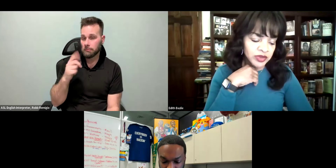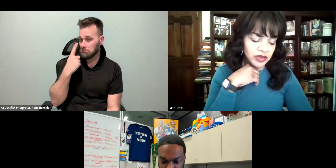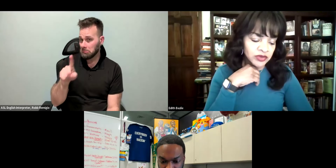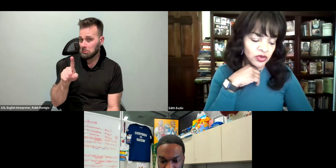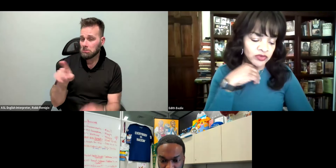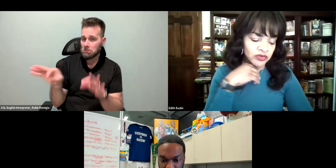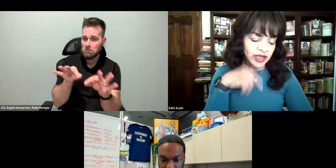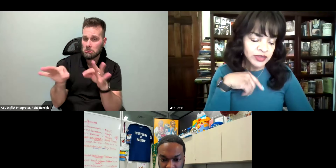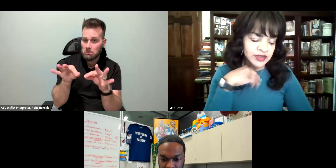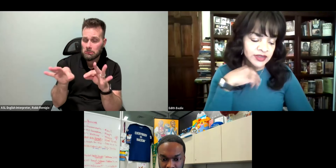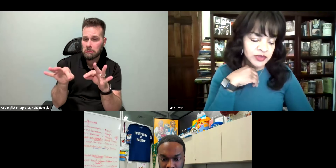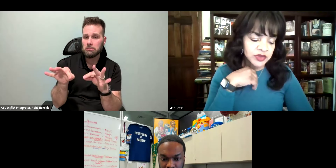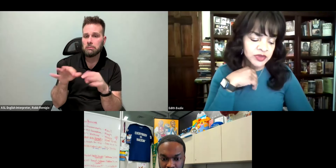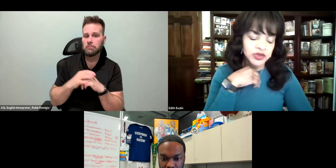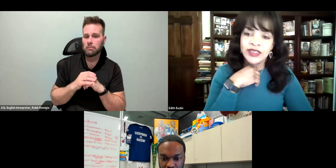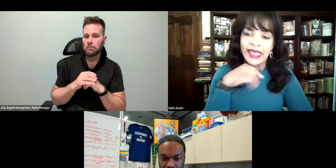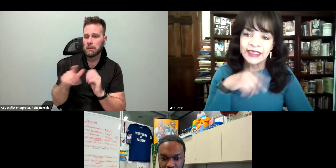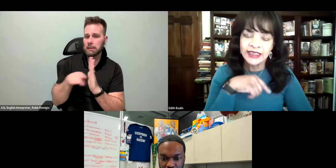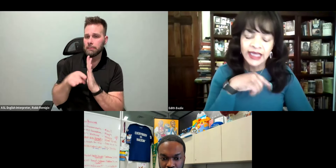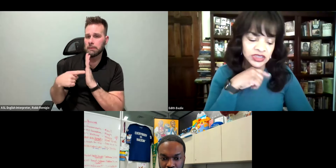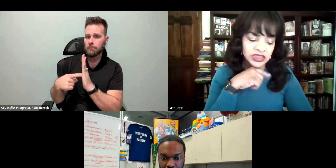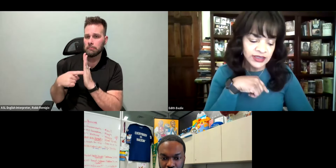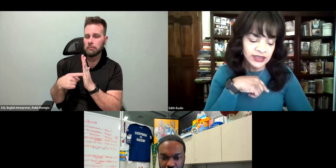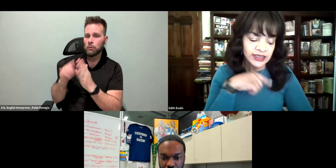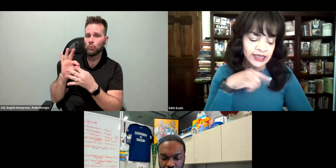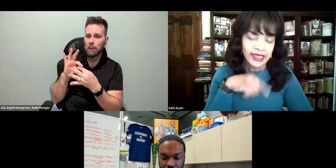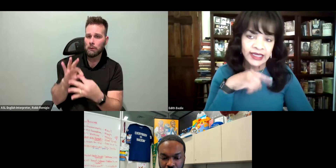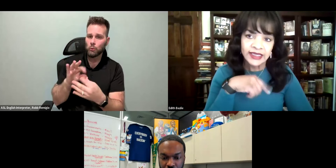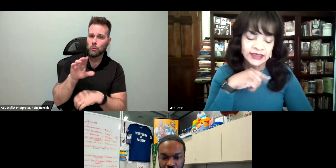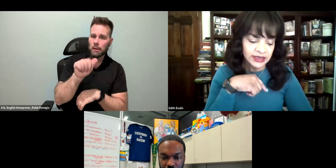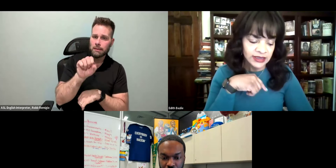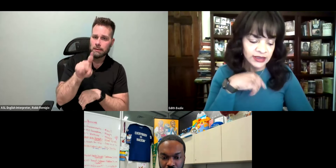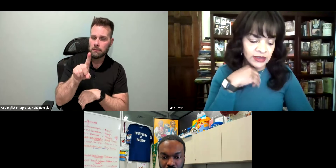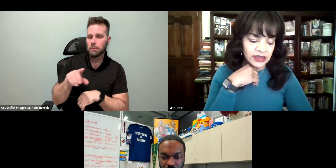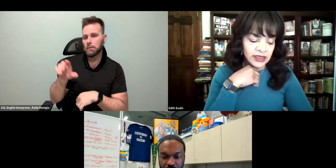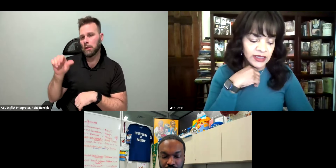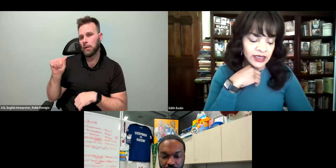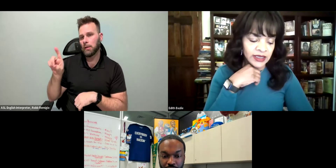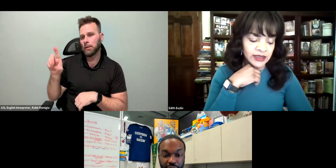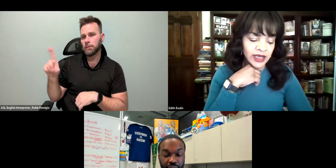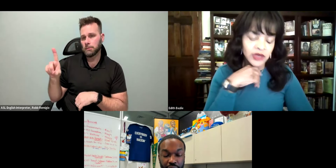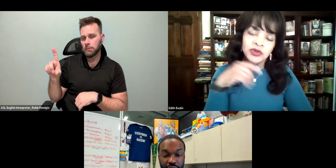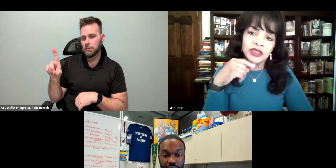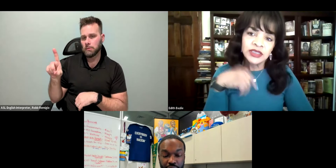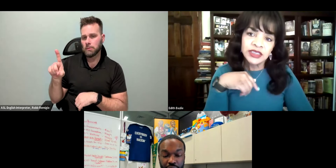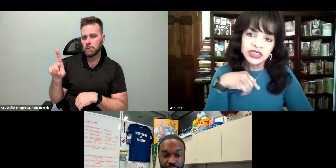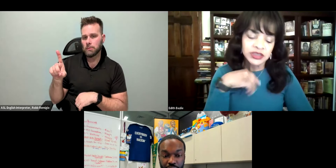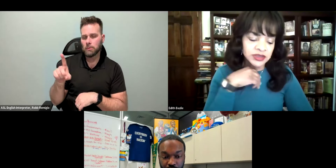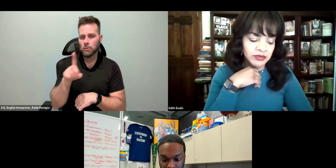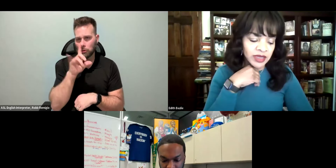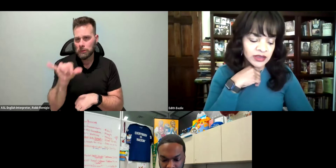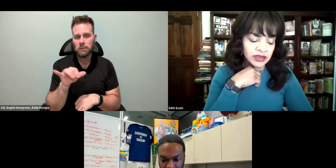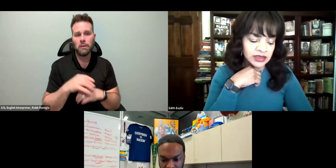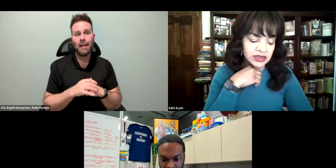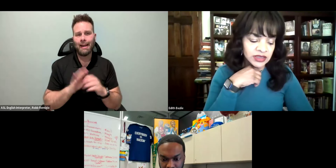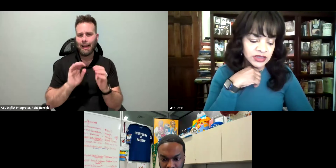a little bit about the overlapping symptoms between ADHD and ASD? And how do